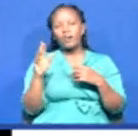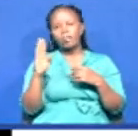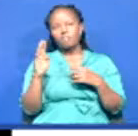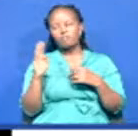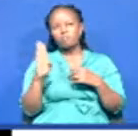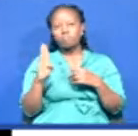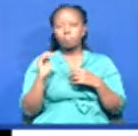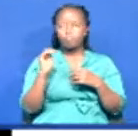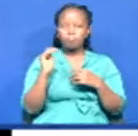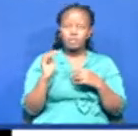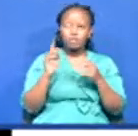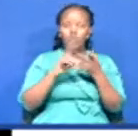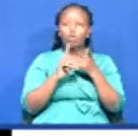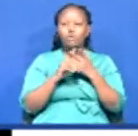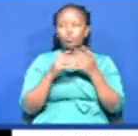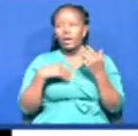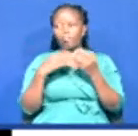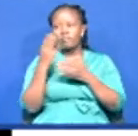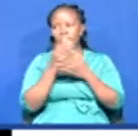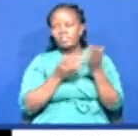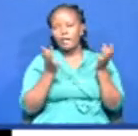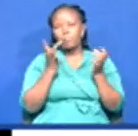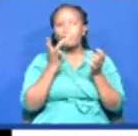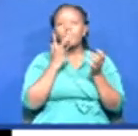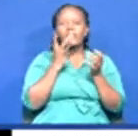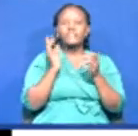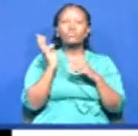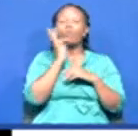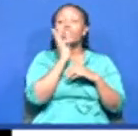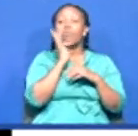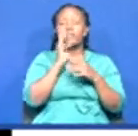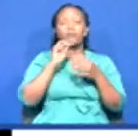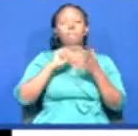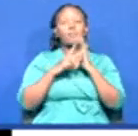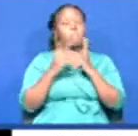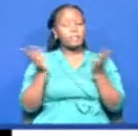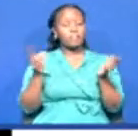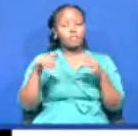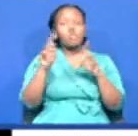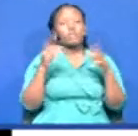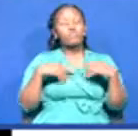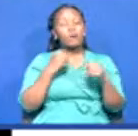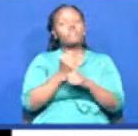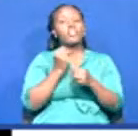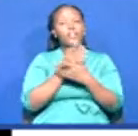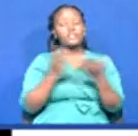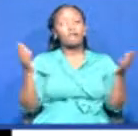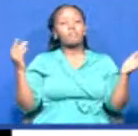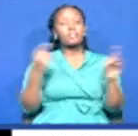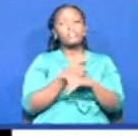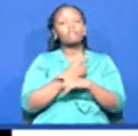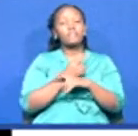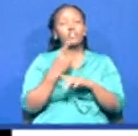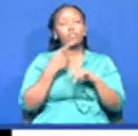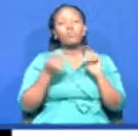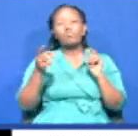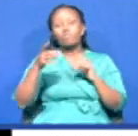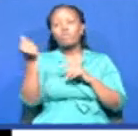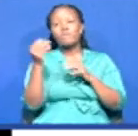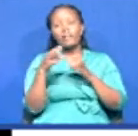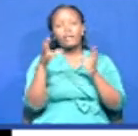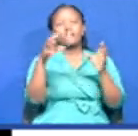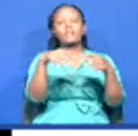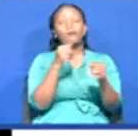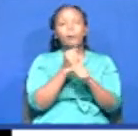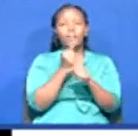this particular kind of test of that water. So there's something that you have done in it that's different from probably what another company is doing.